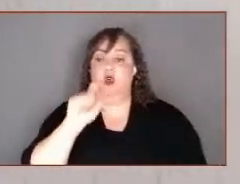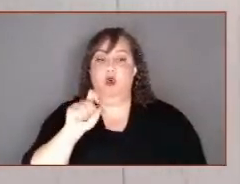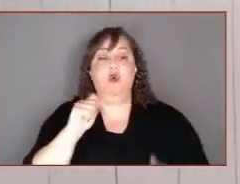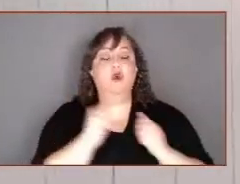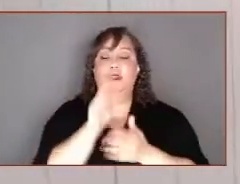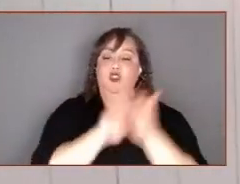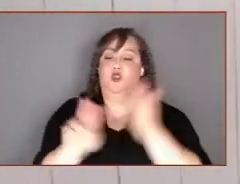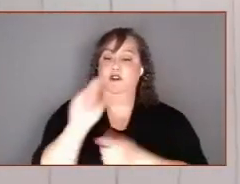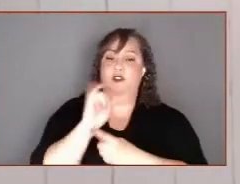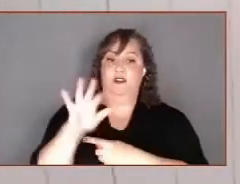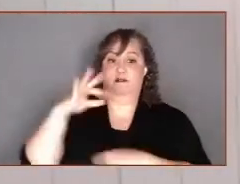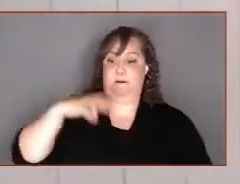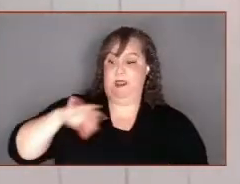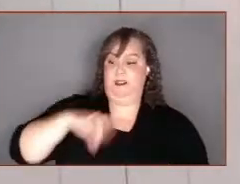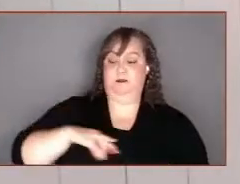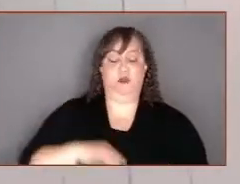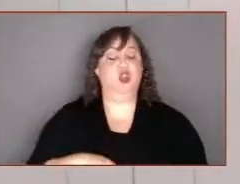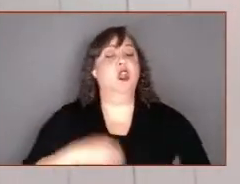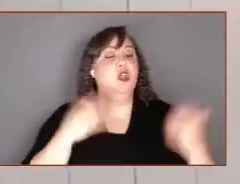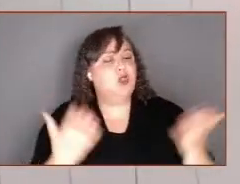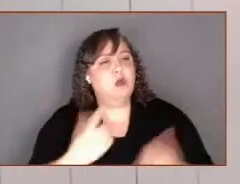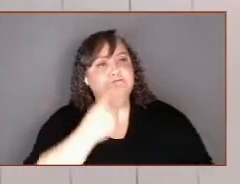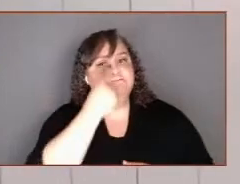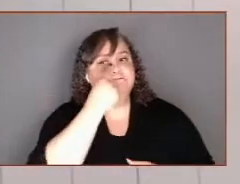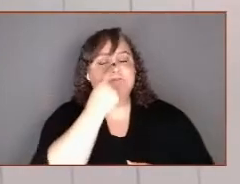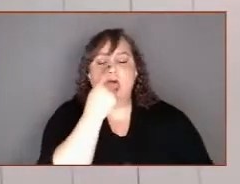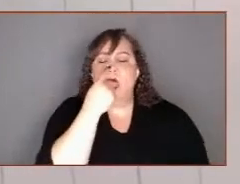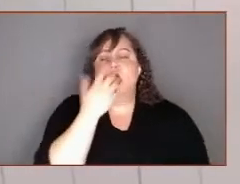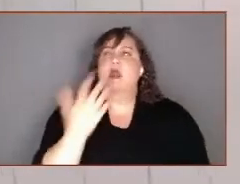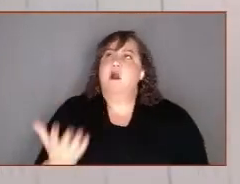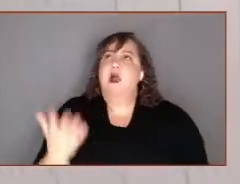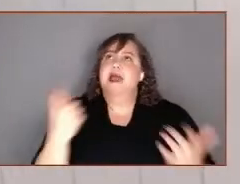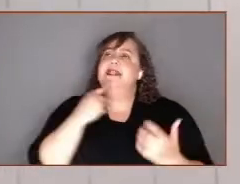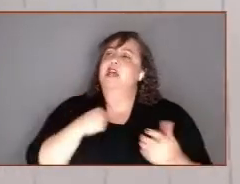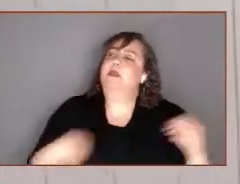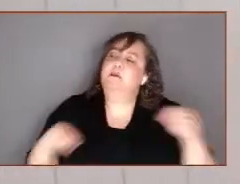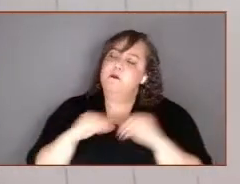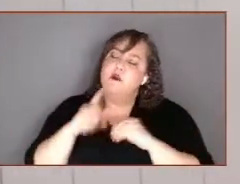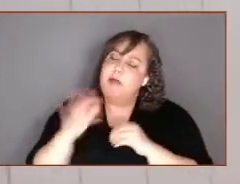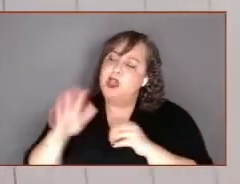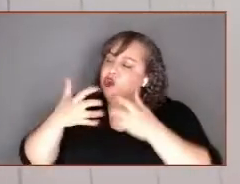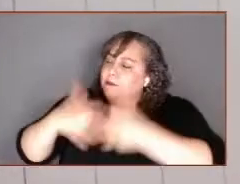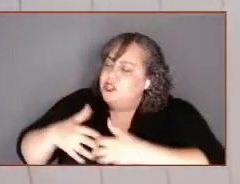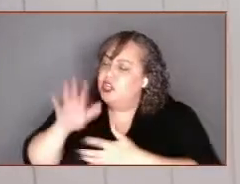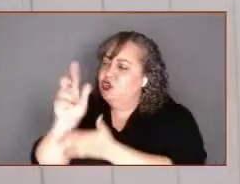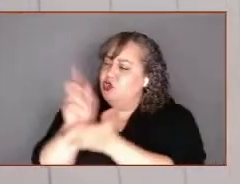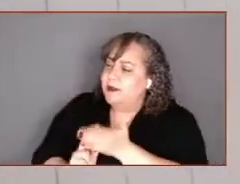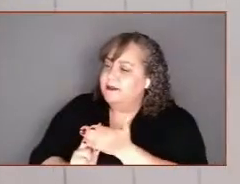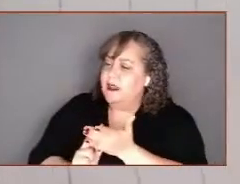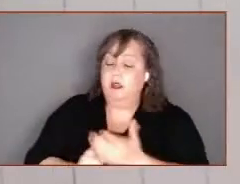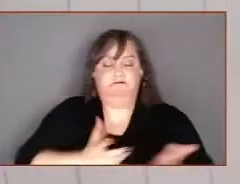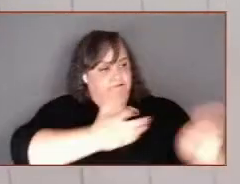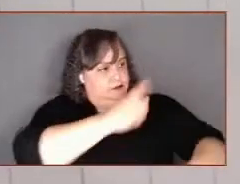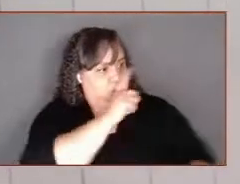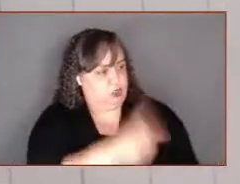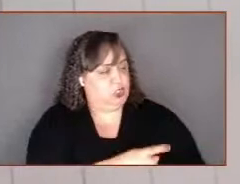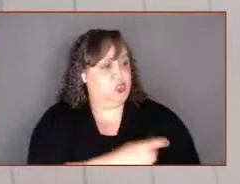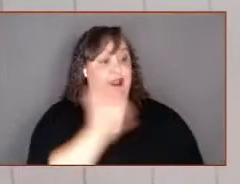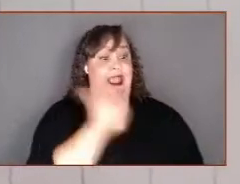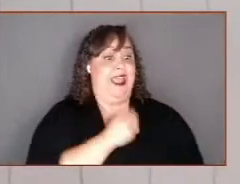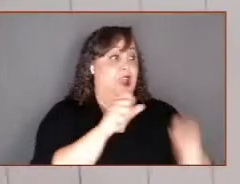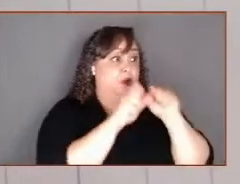right? So, Cole, tell me a little bit about your machine, your design. Sure. So our system is